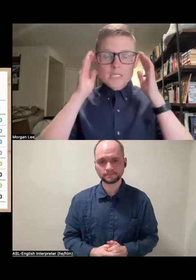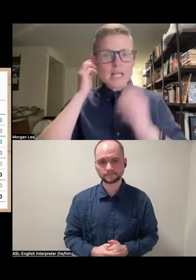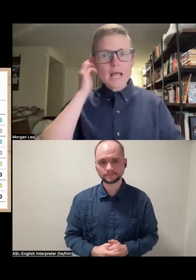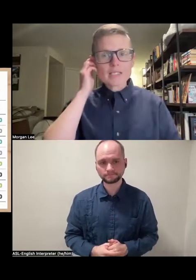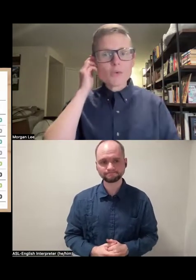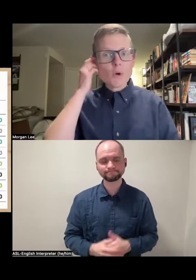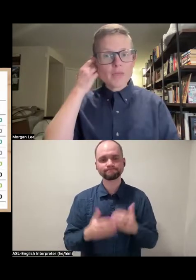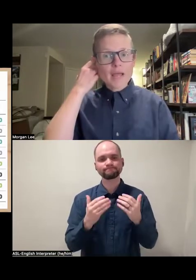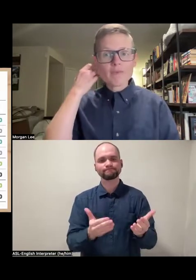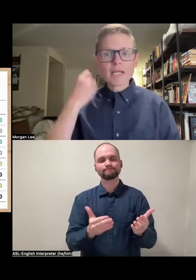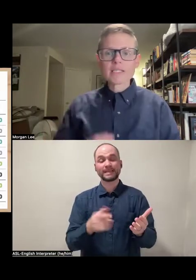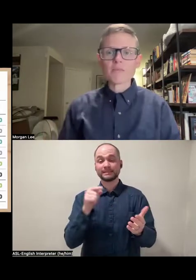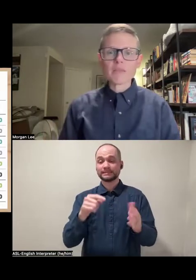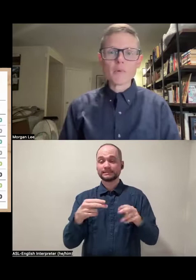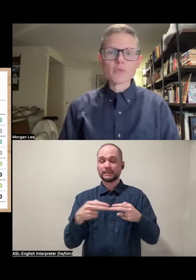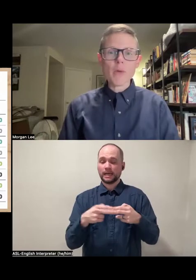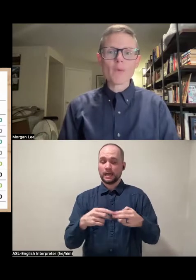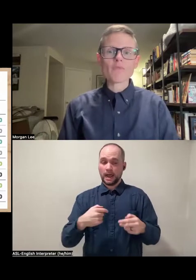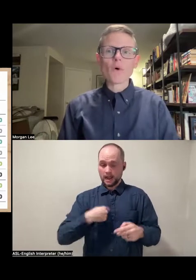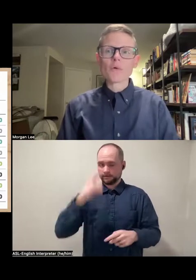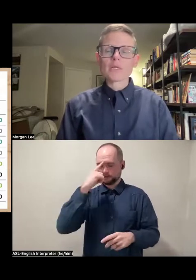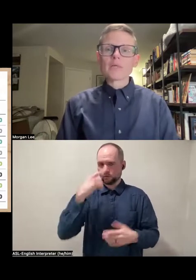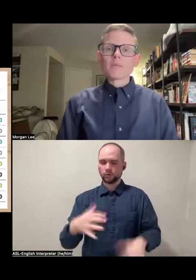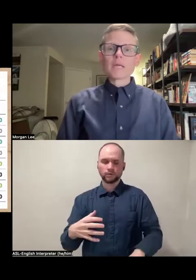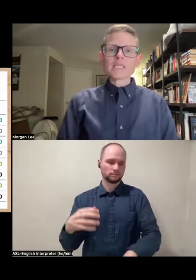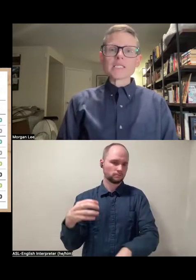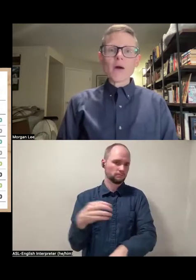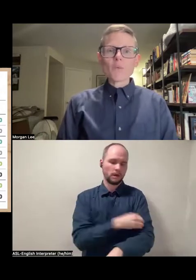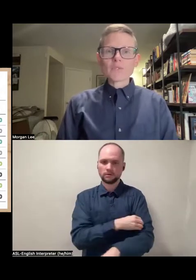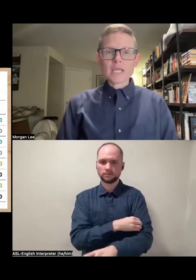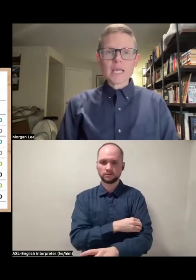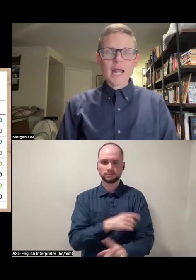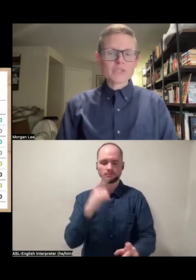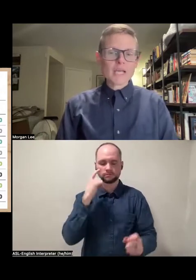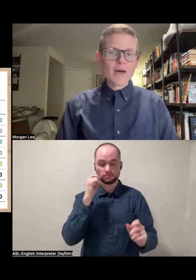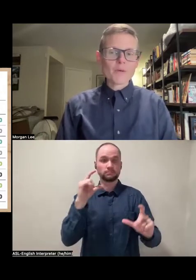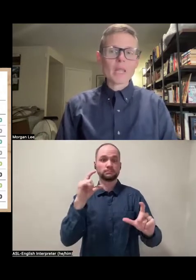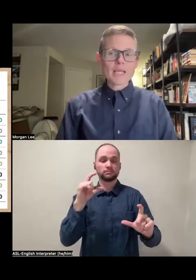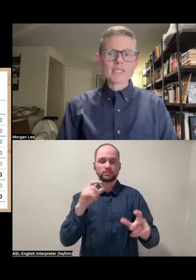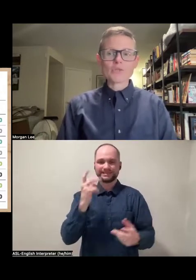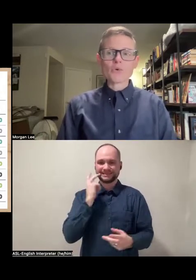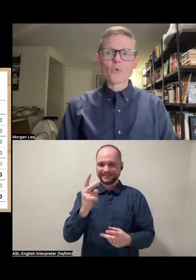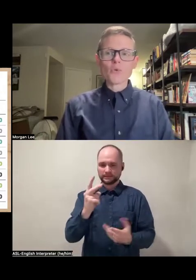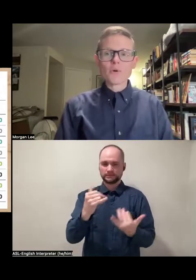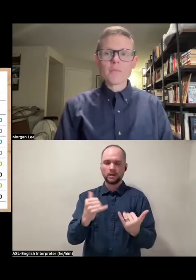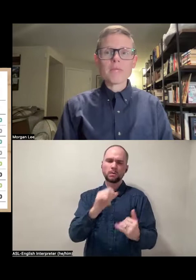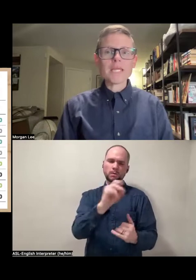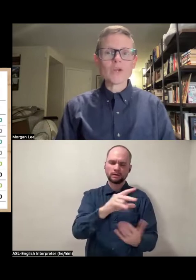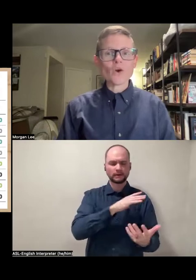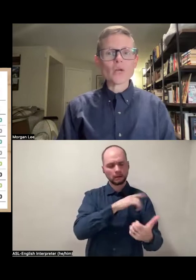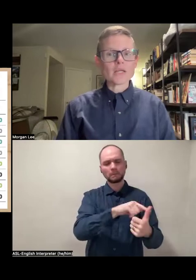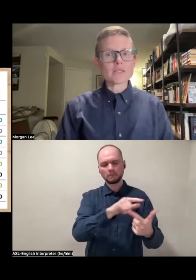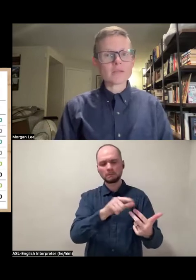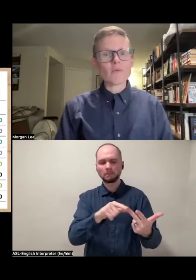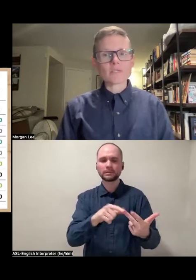So this slide is the one that I find to be the most powerful because now we're seeing it actually how it applies to